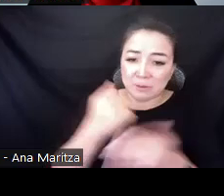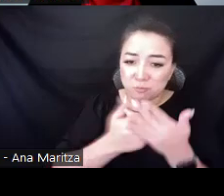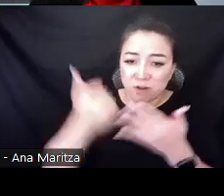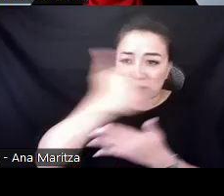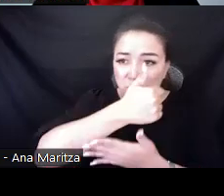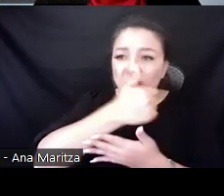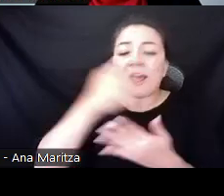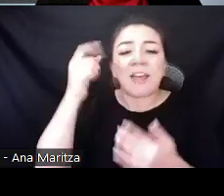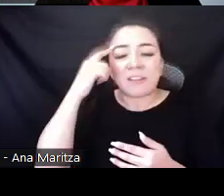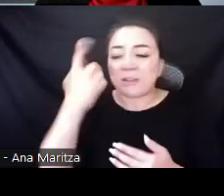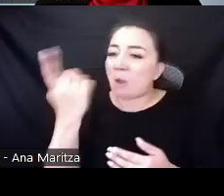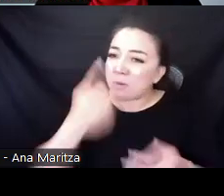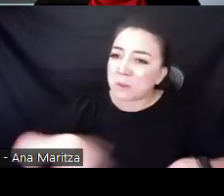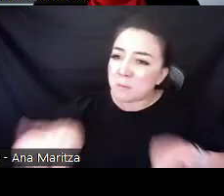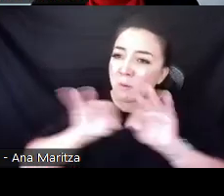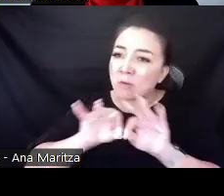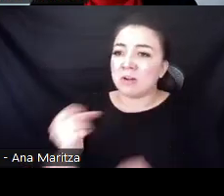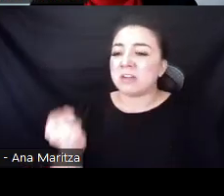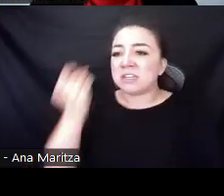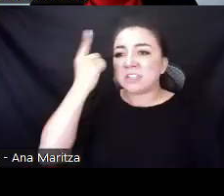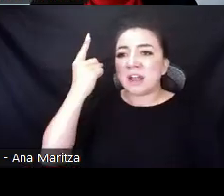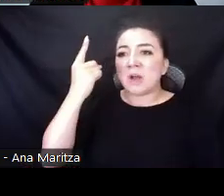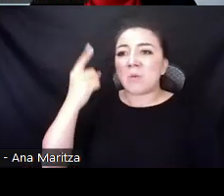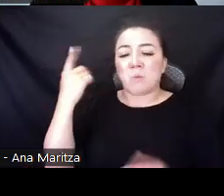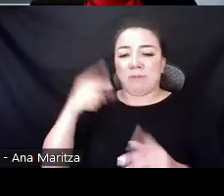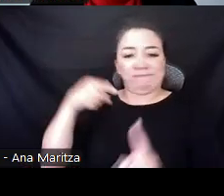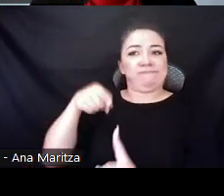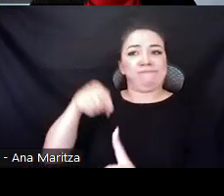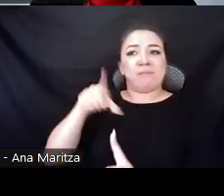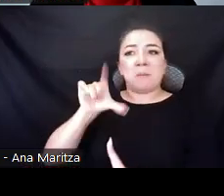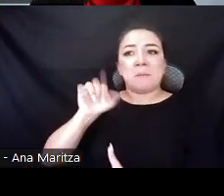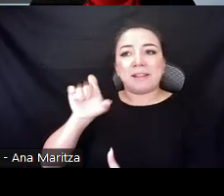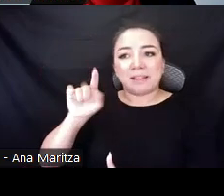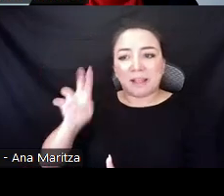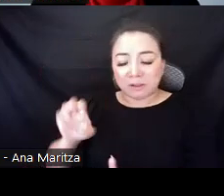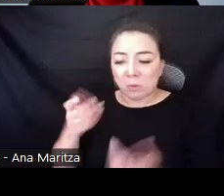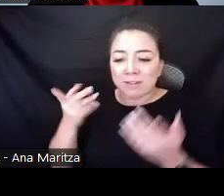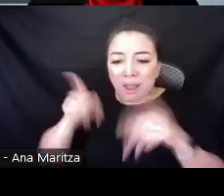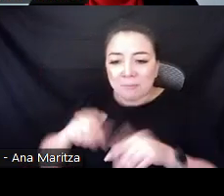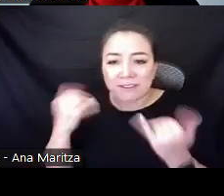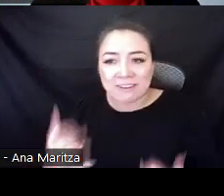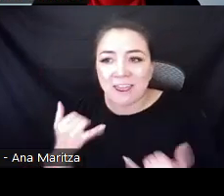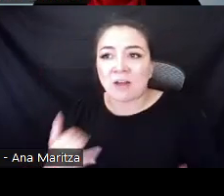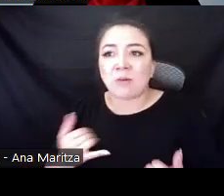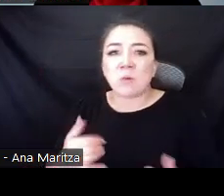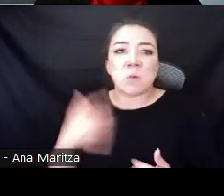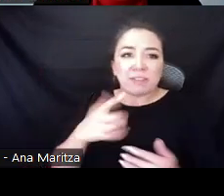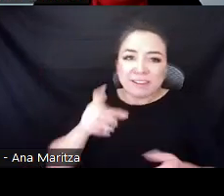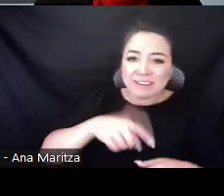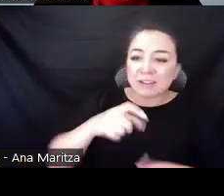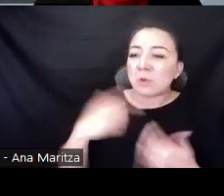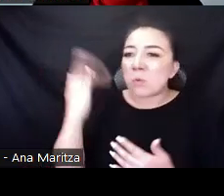it's always important to understand what the baseline is. What's happening right now? What are the unmet needs, or why is